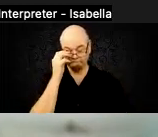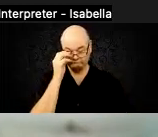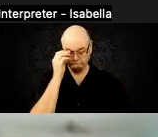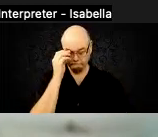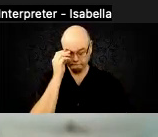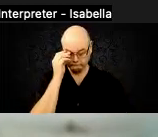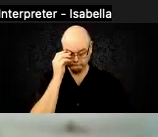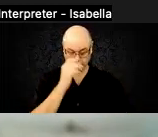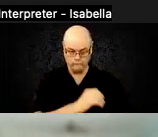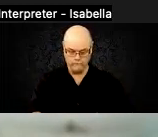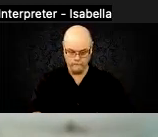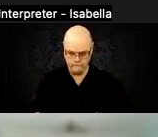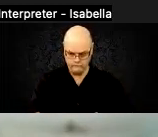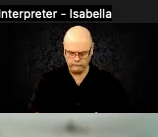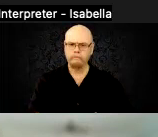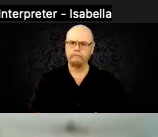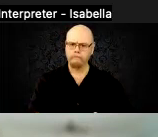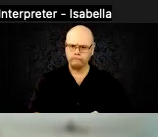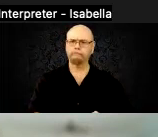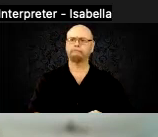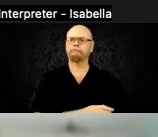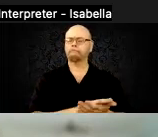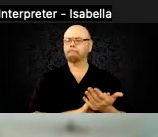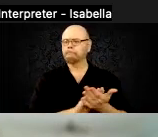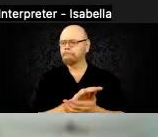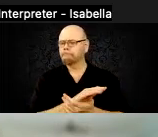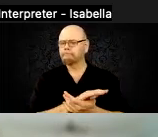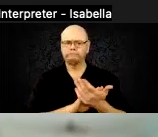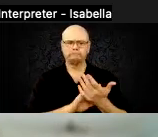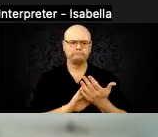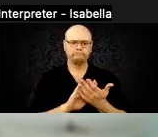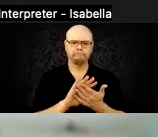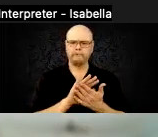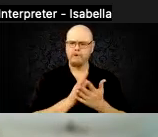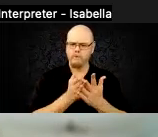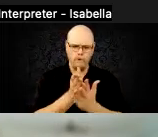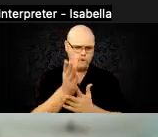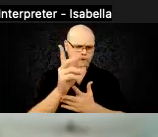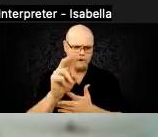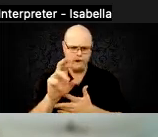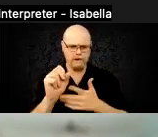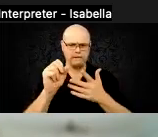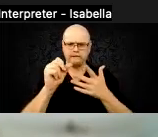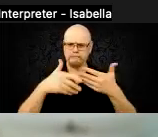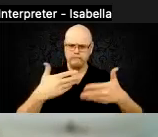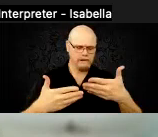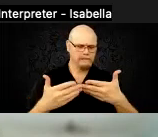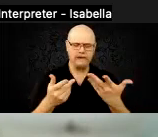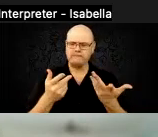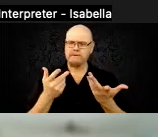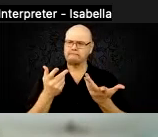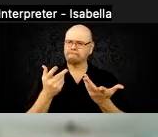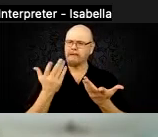Some other things to think about as you're going through this process and some tips are talking with the school team about what services may be appropriate. So